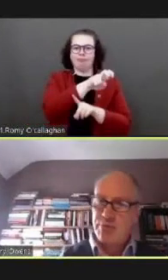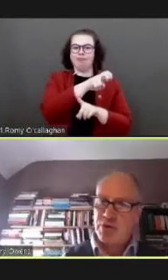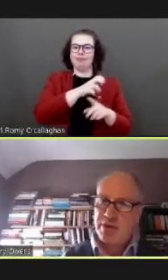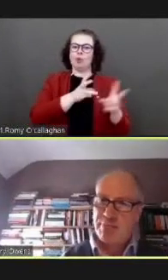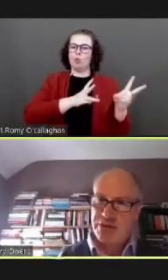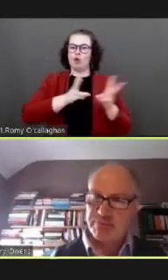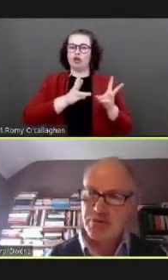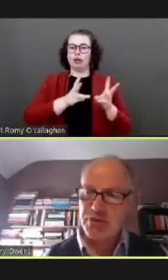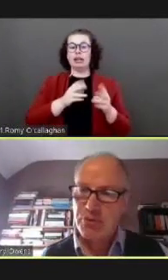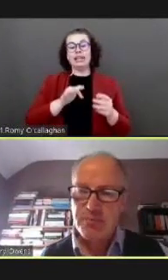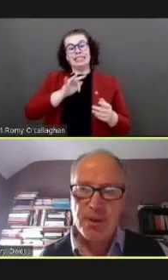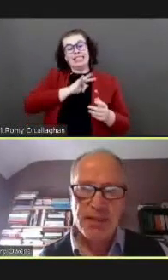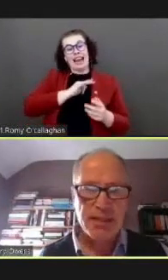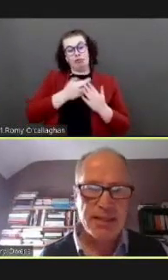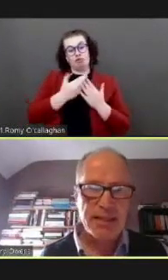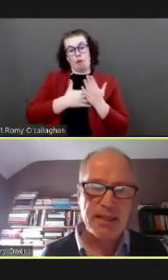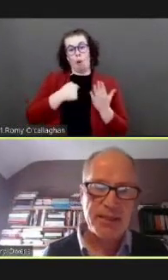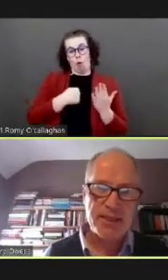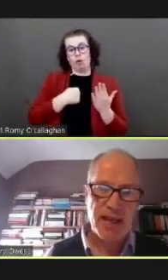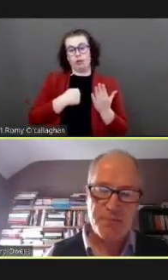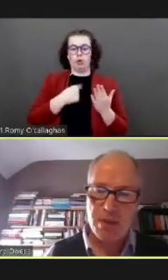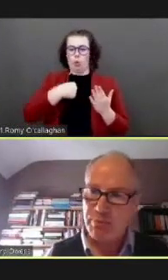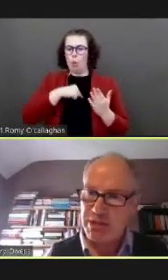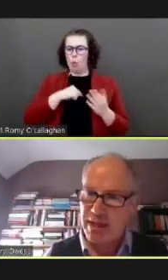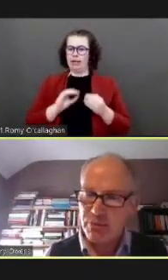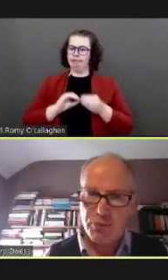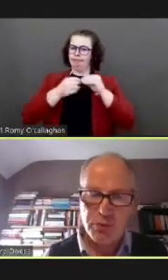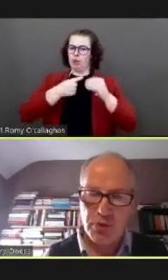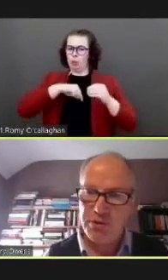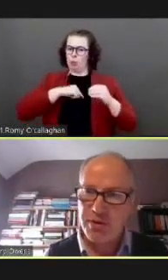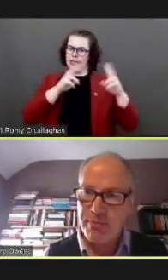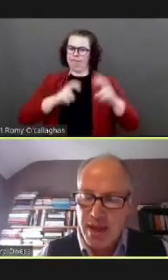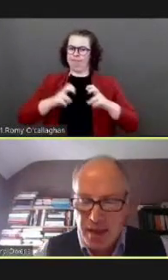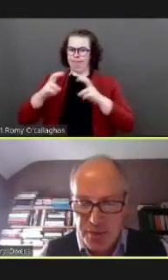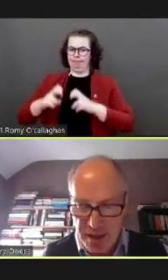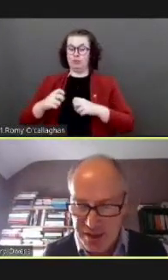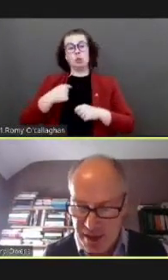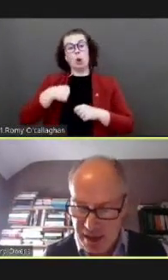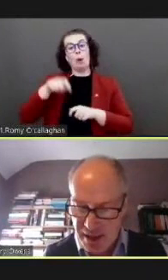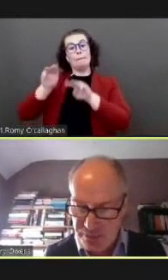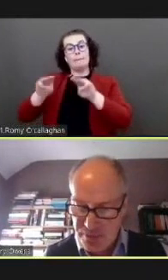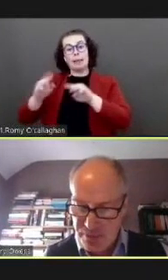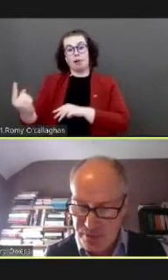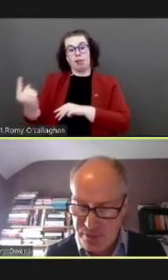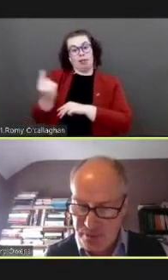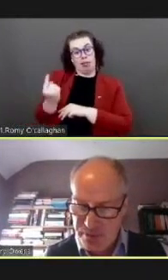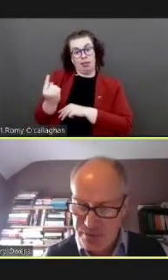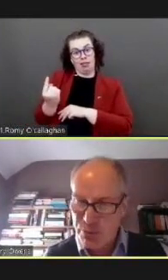It's a self-reported measure. So basically it's people present, we work with them, and